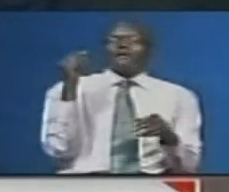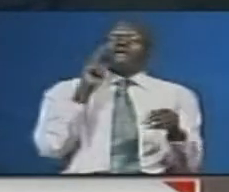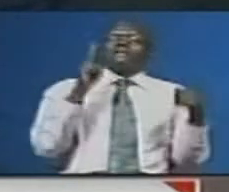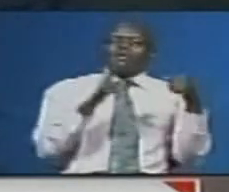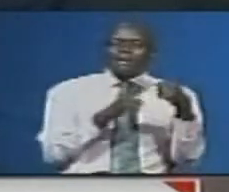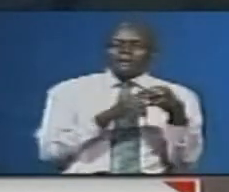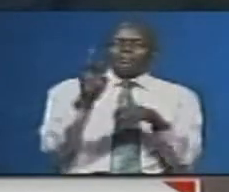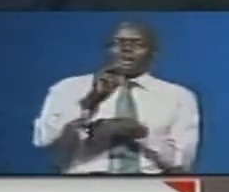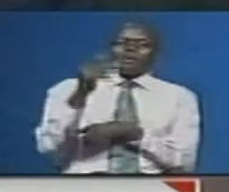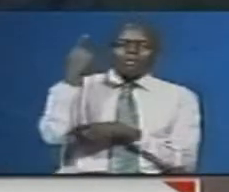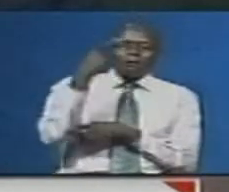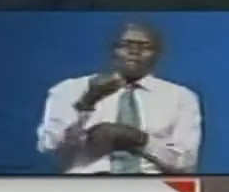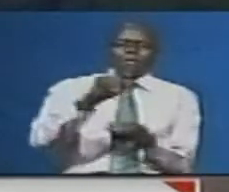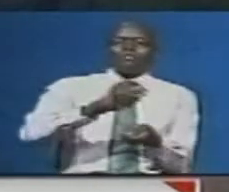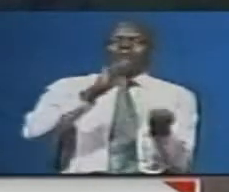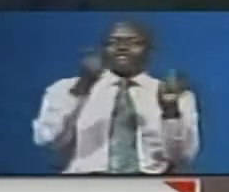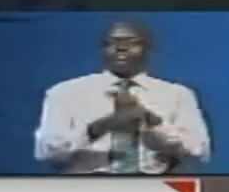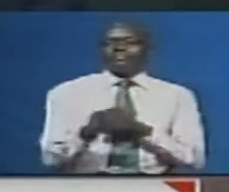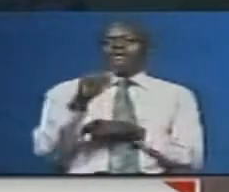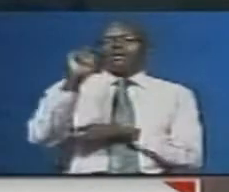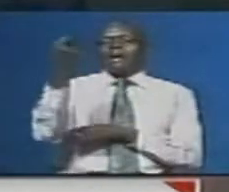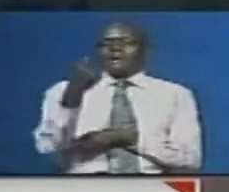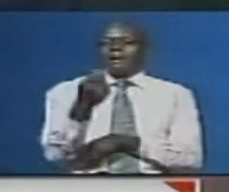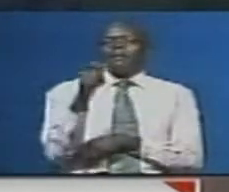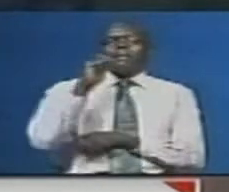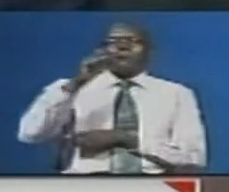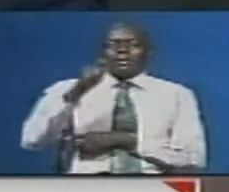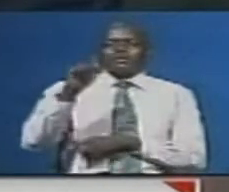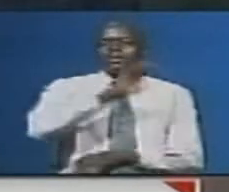700 million for the revival of Kenya Meat Commission.